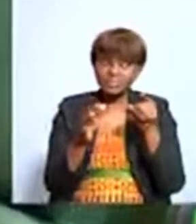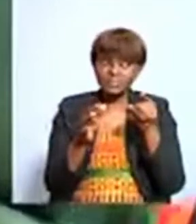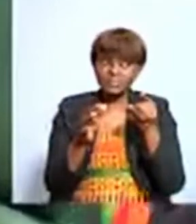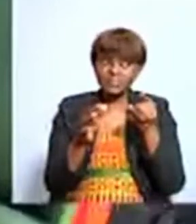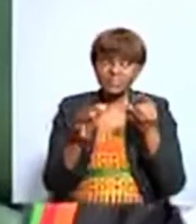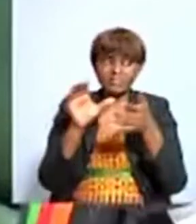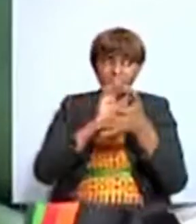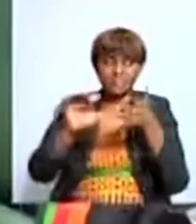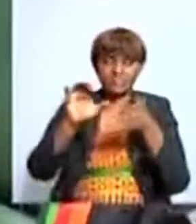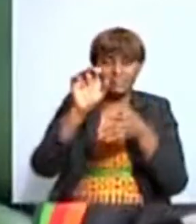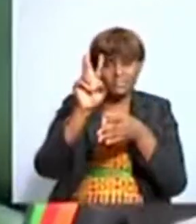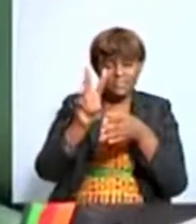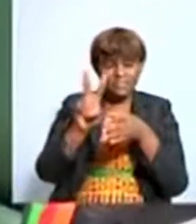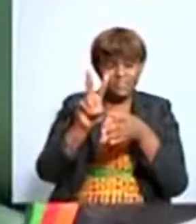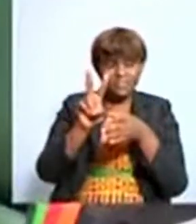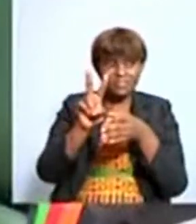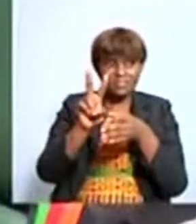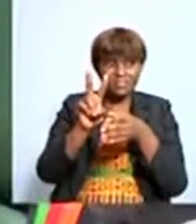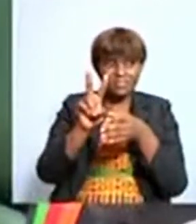Clause 2,